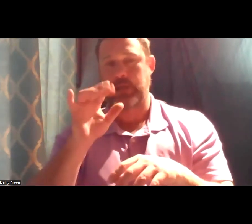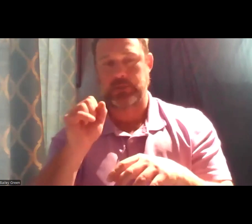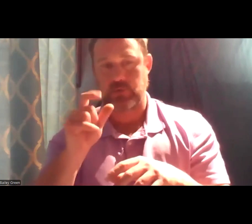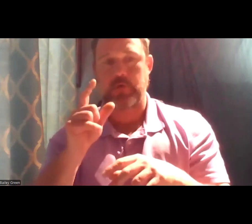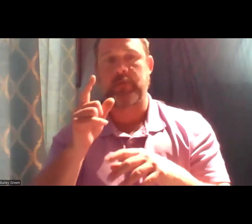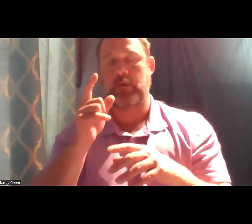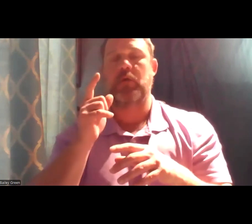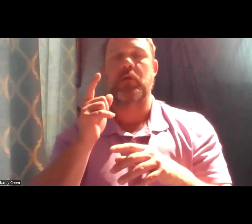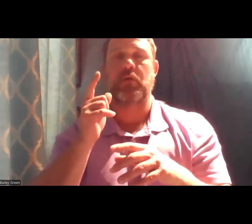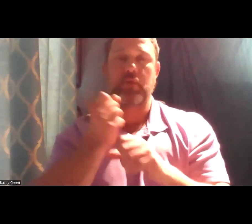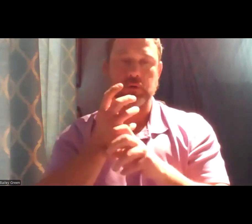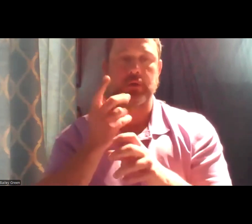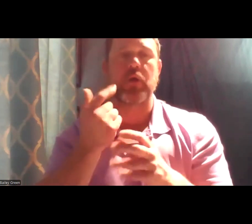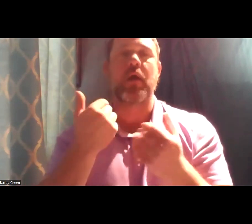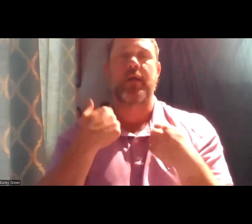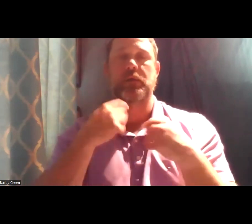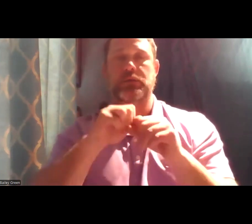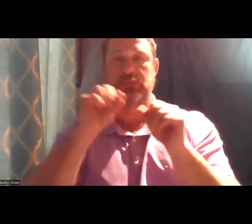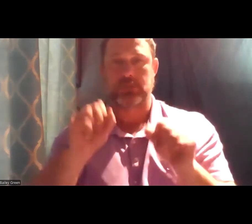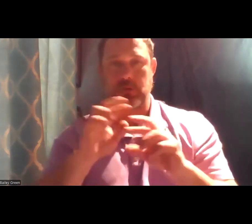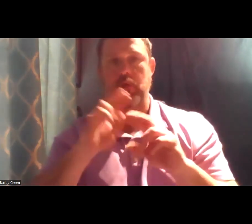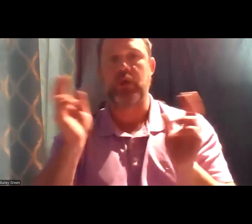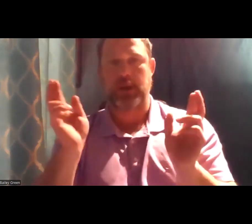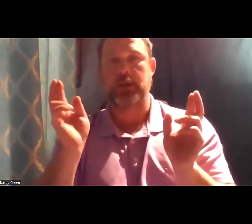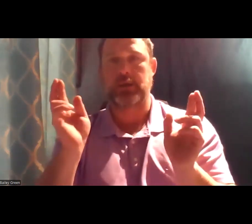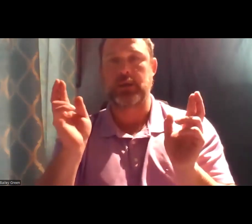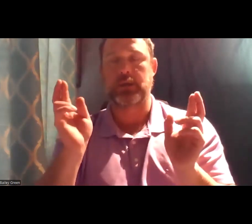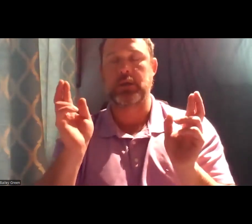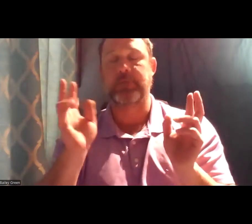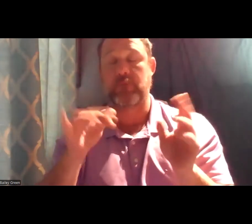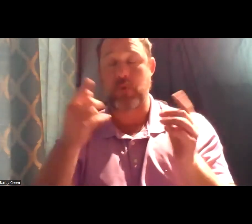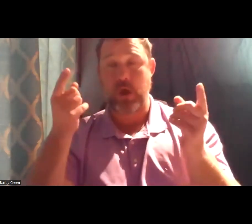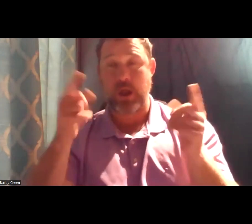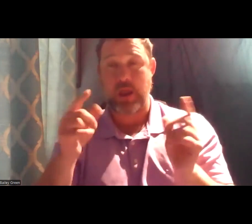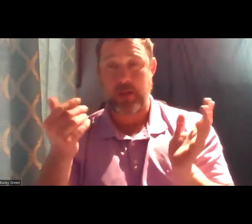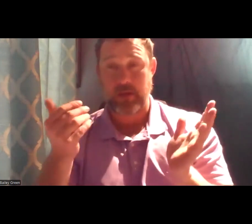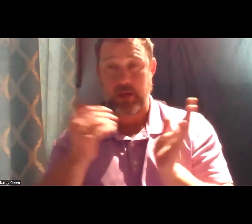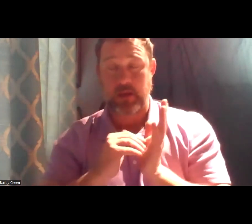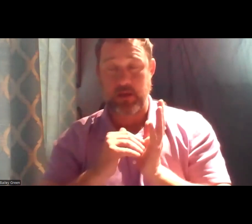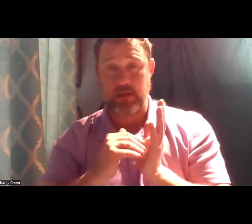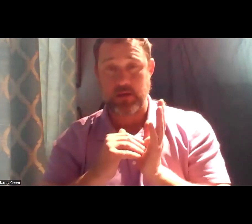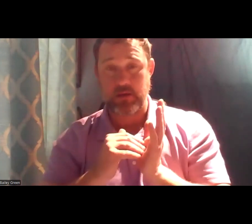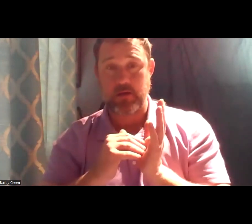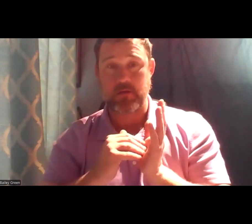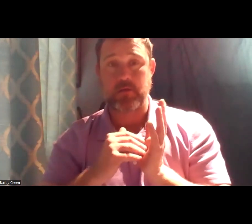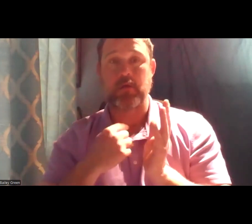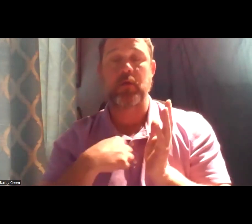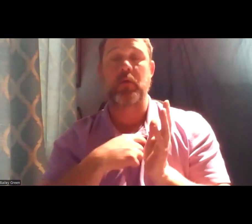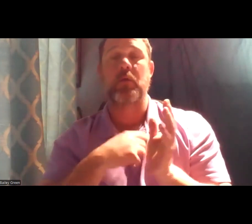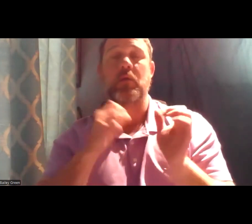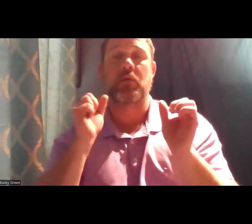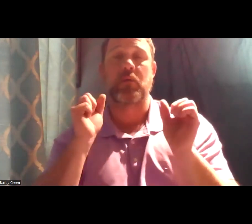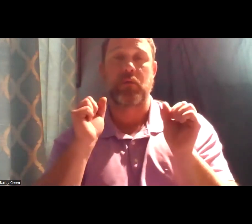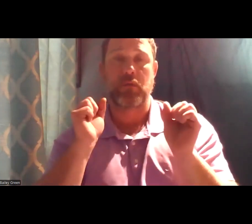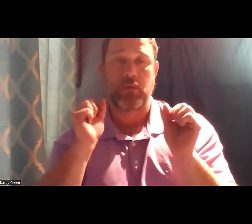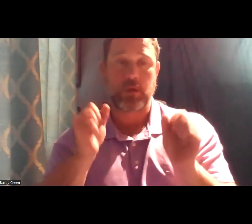pausing, having systems ready that if this were to happen again, that we can just